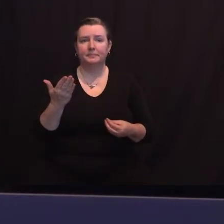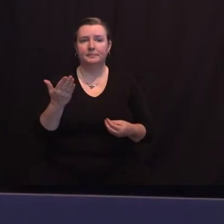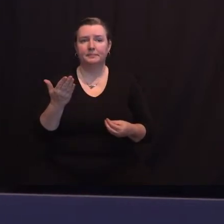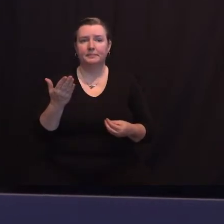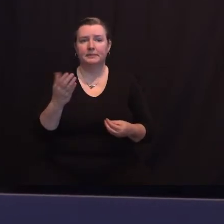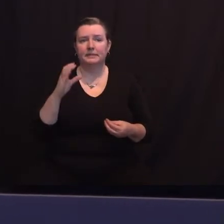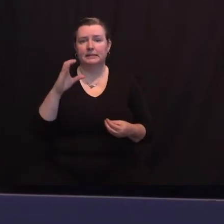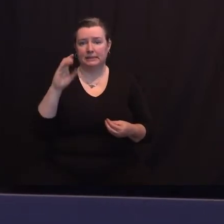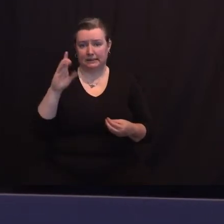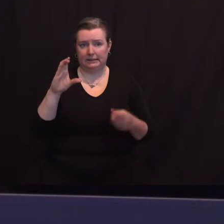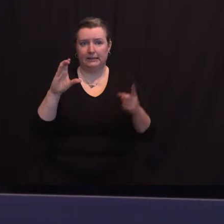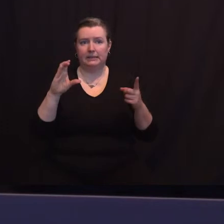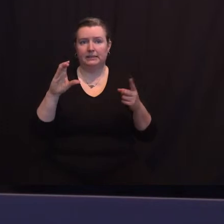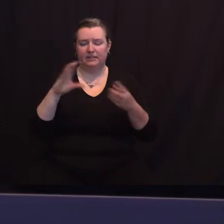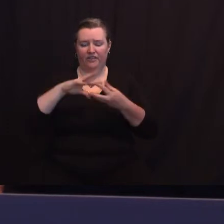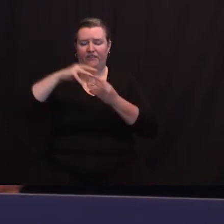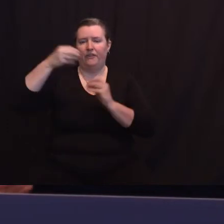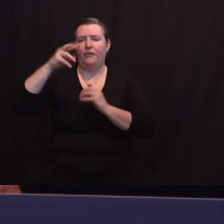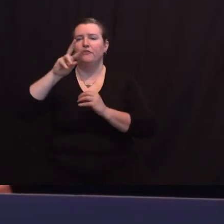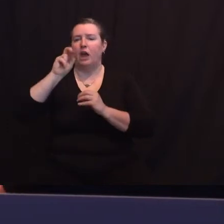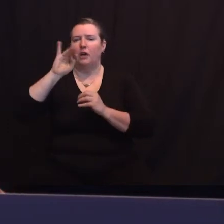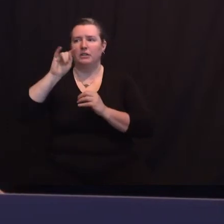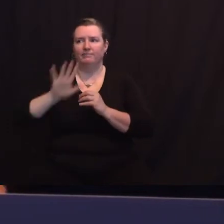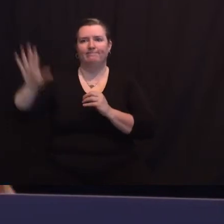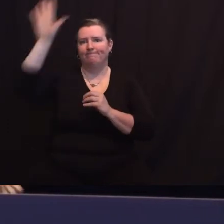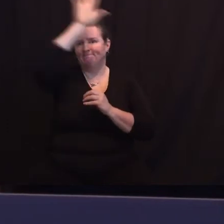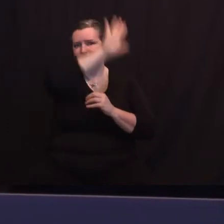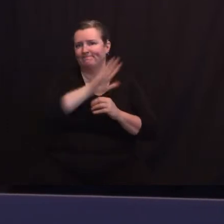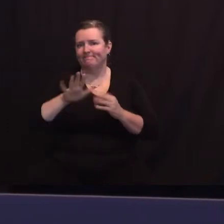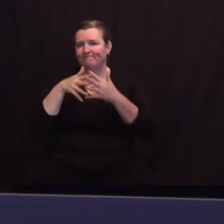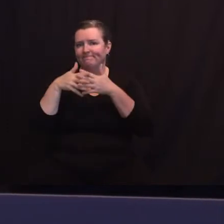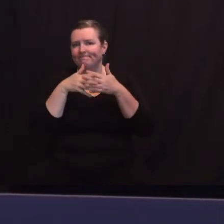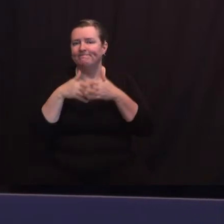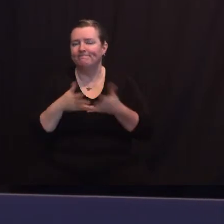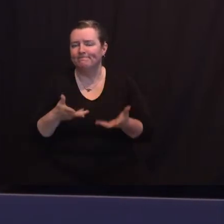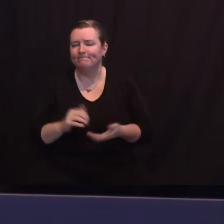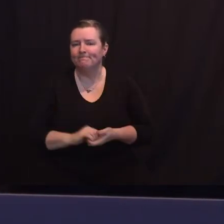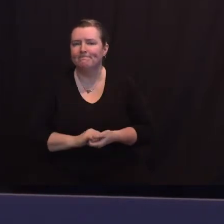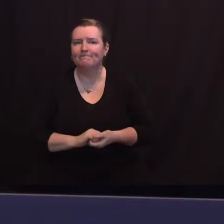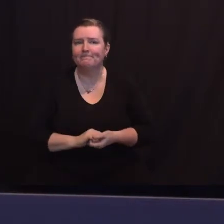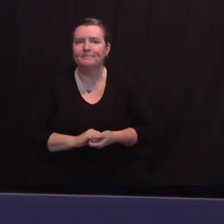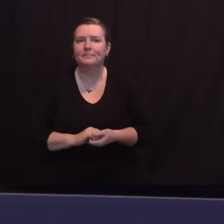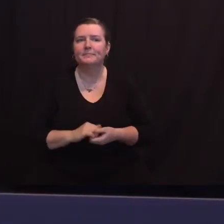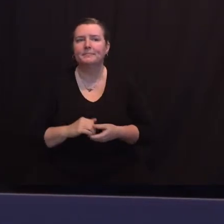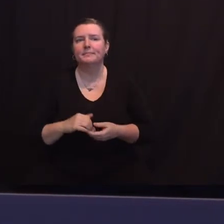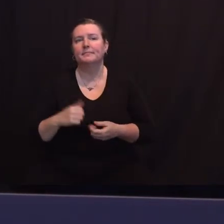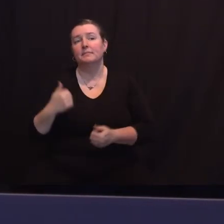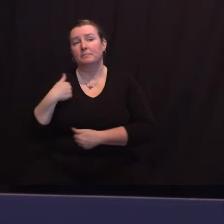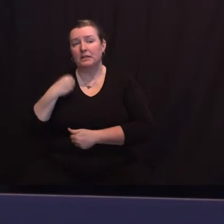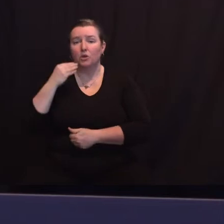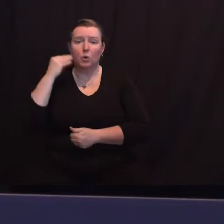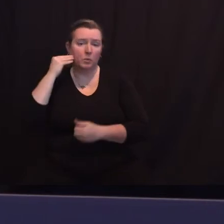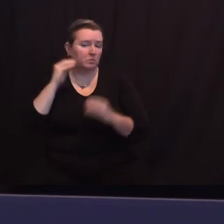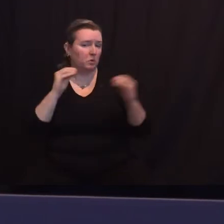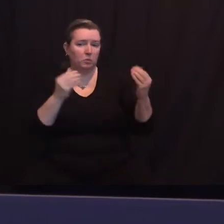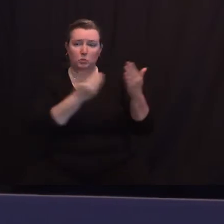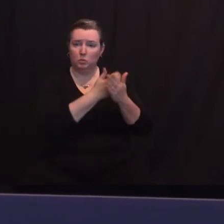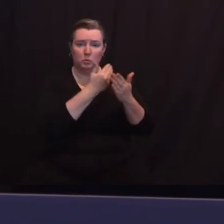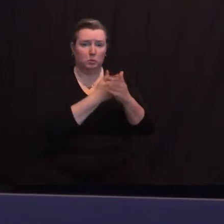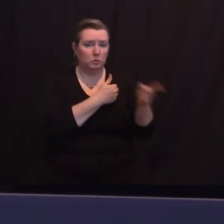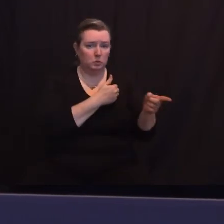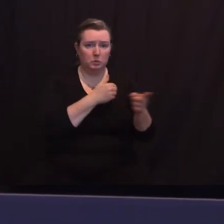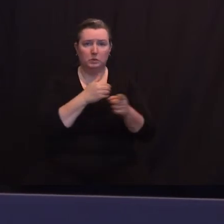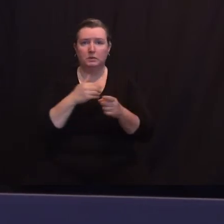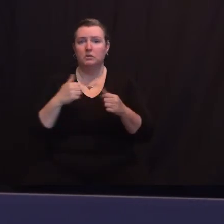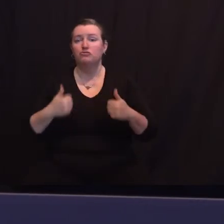CDC variants of concern. At our state veterans' homes, there are no new cases among residents at the homes,